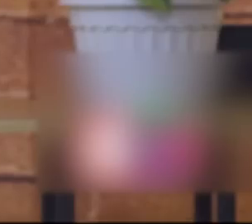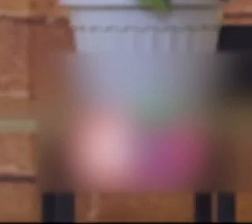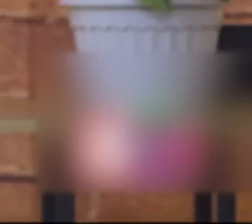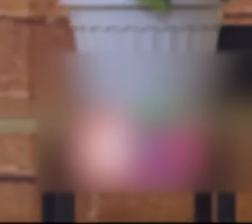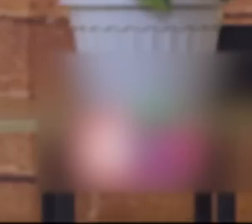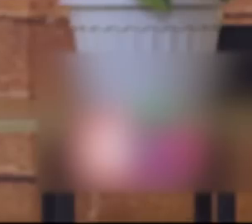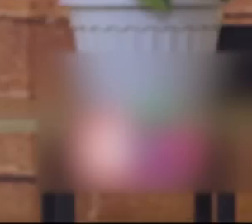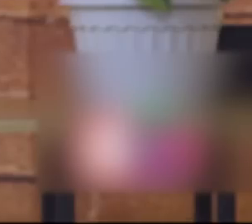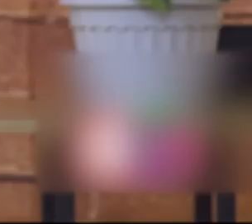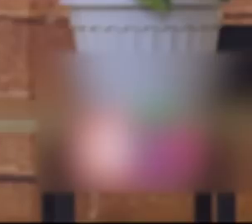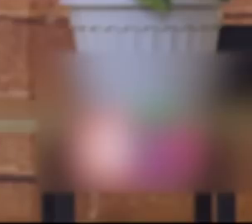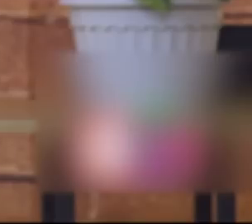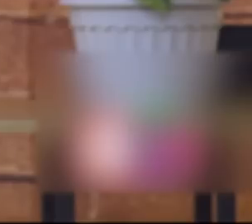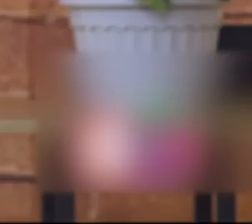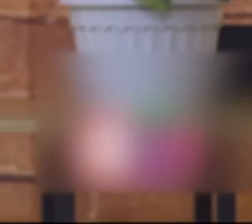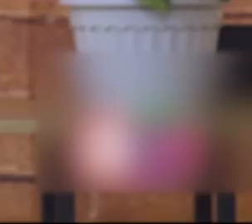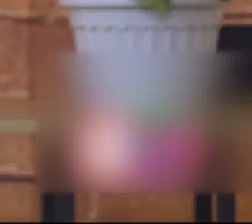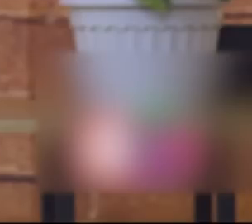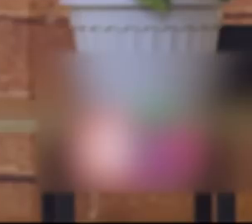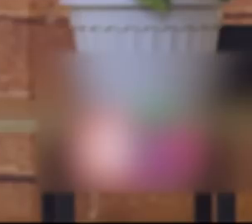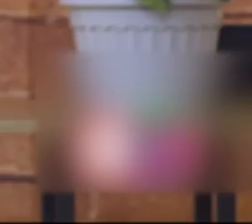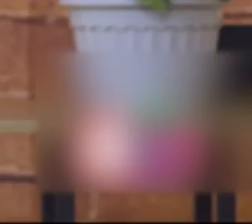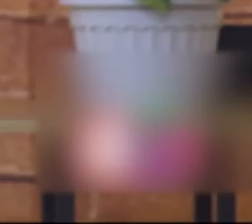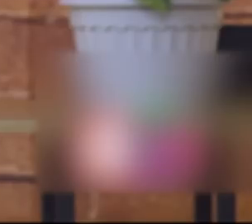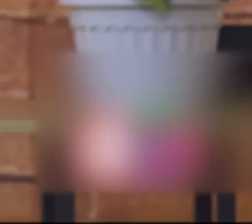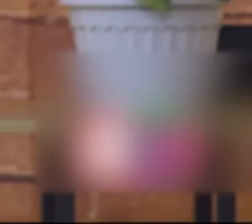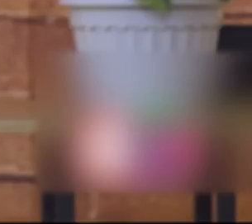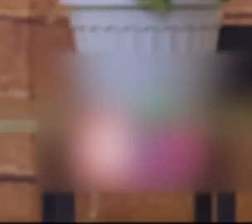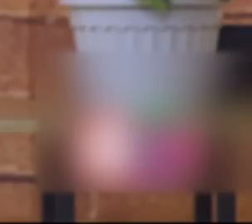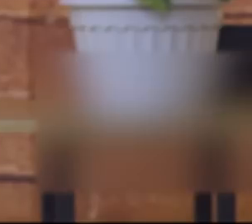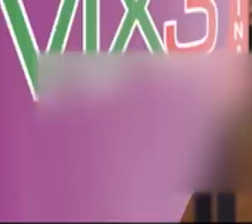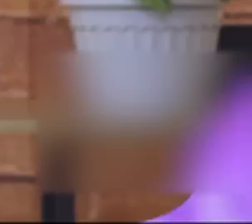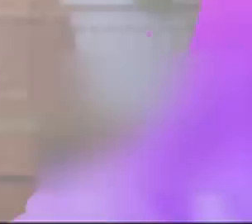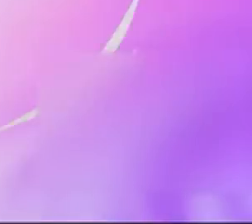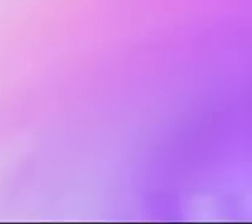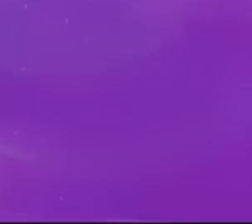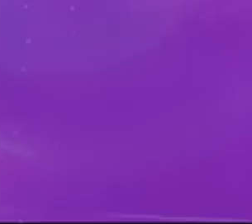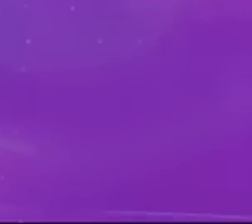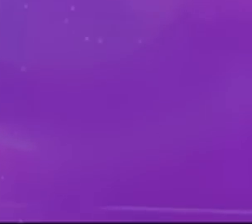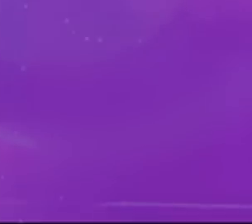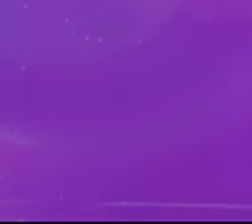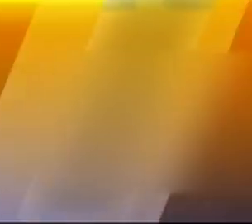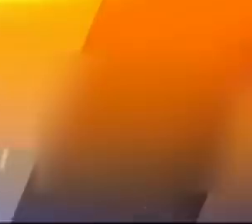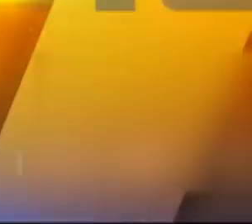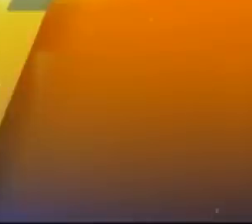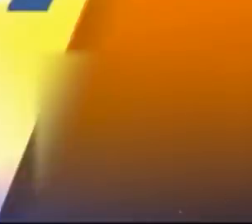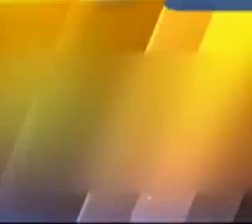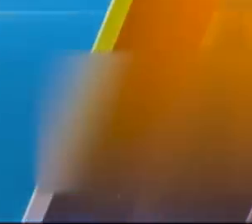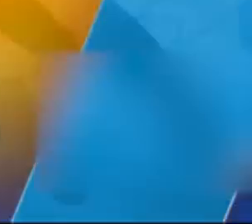love to the people as MX3 helps me love myself for the people I love the most.